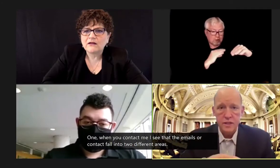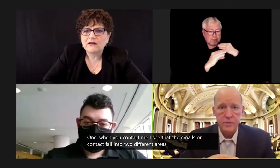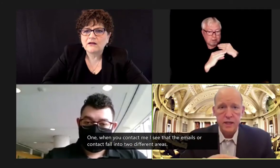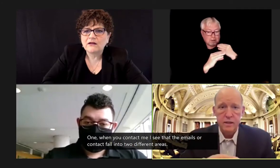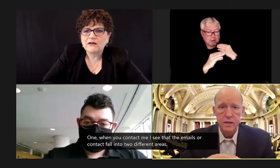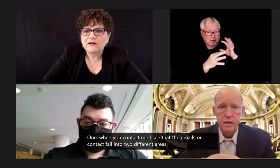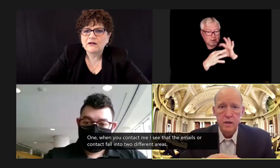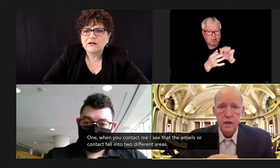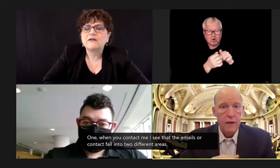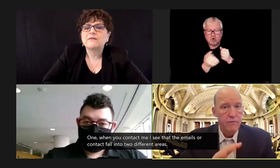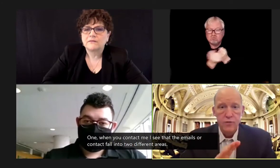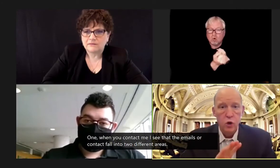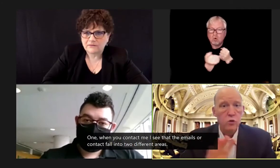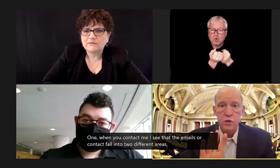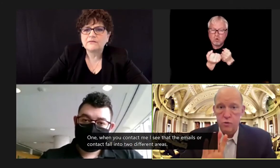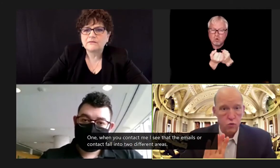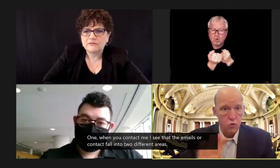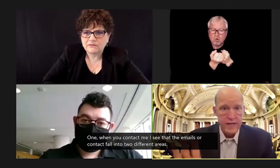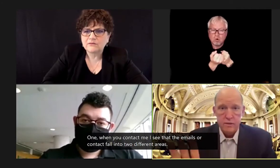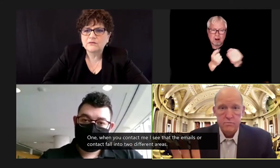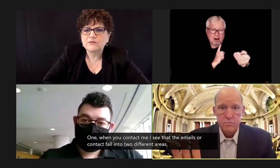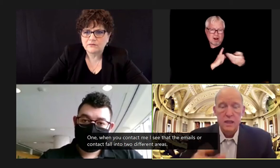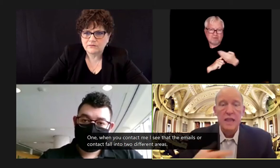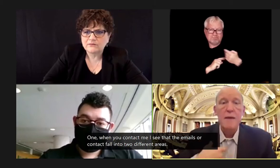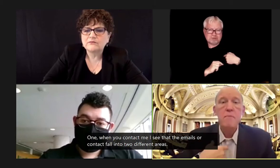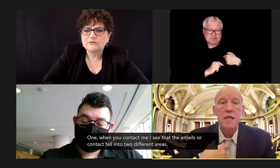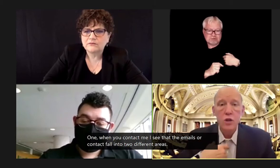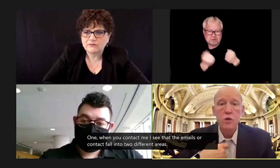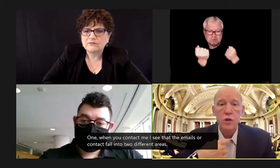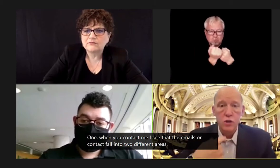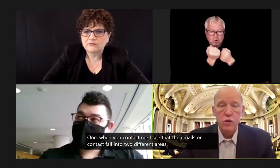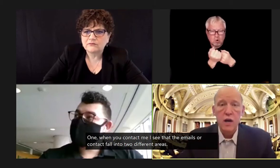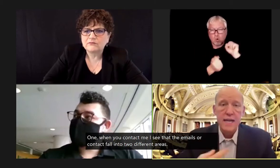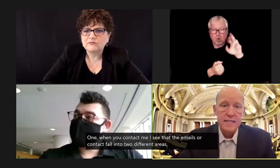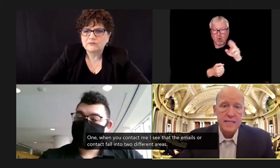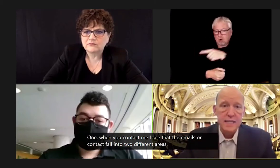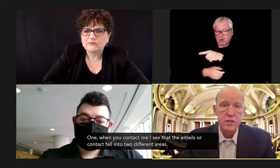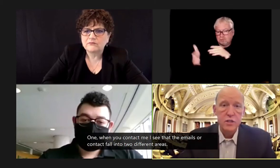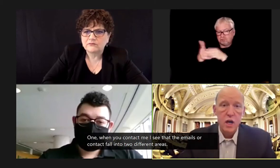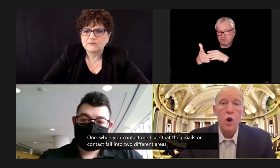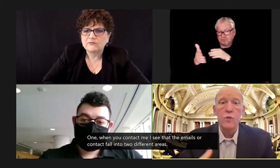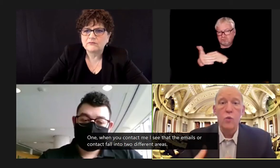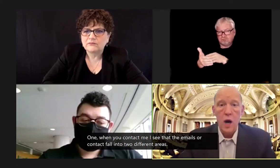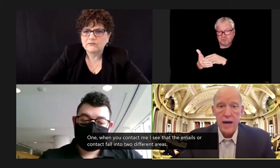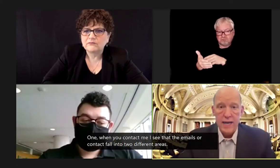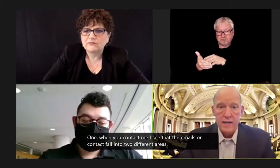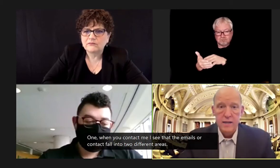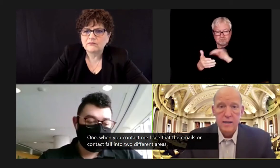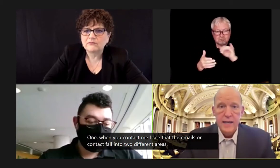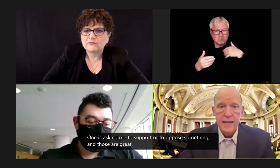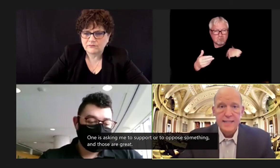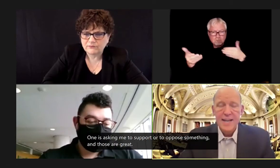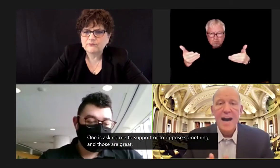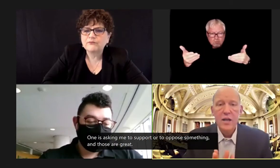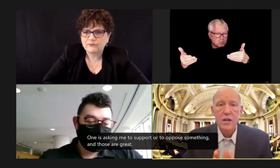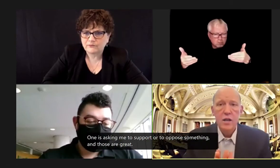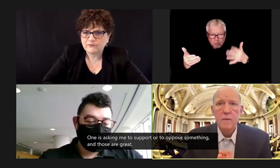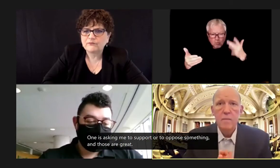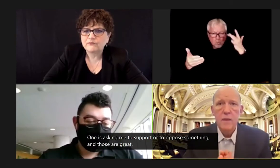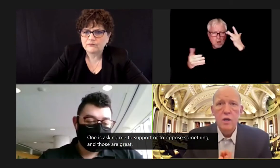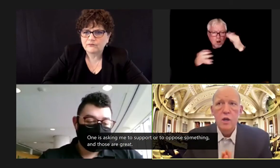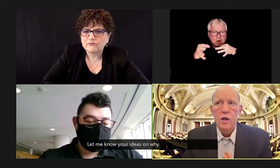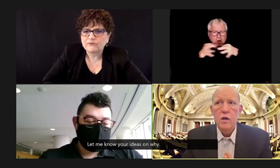oppose something. And those are great. Let me know your ideas on why. It's